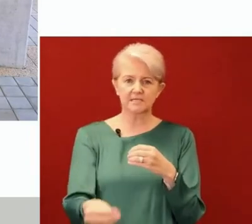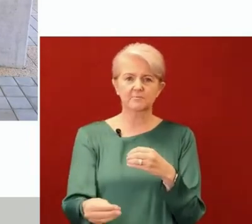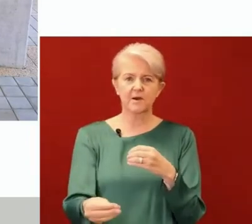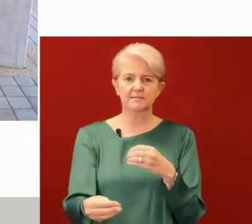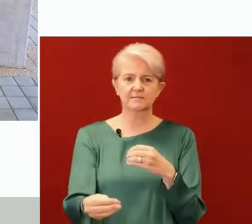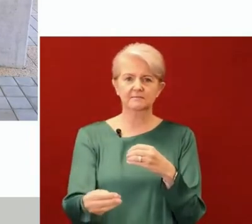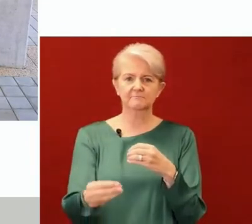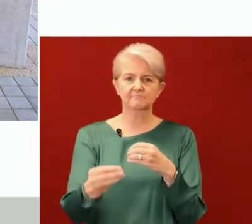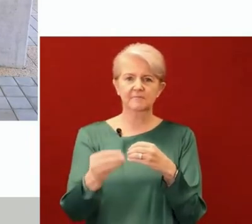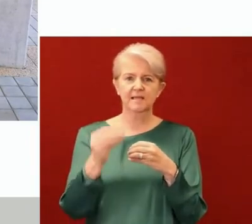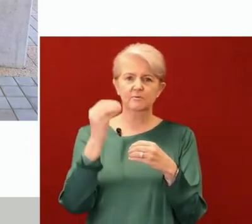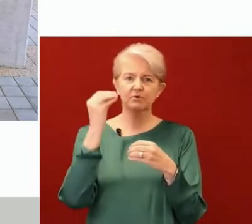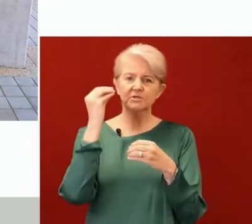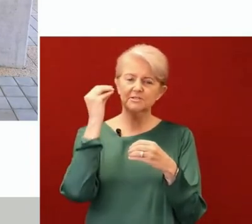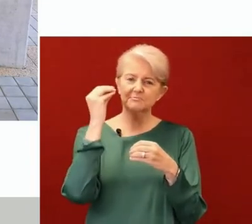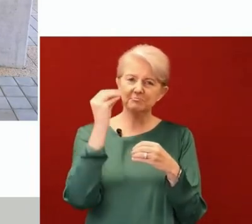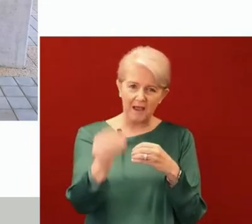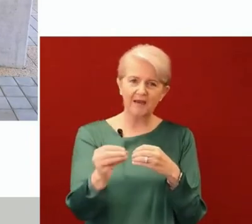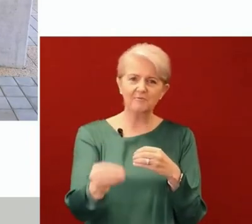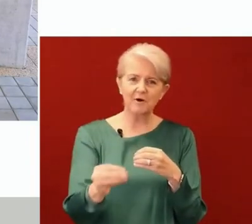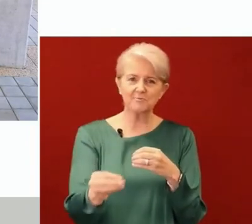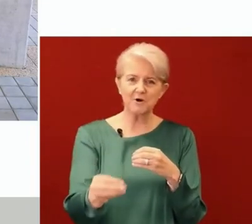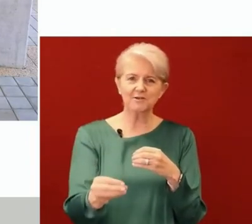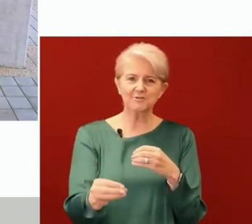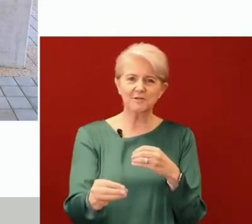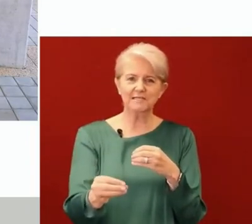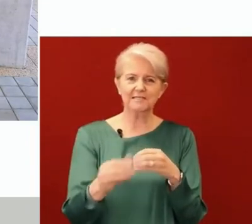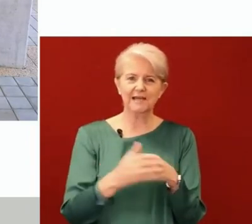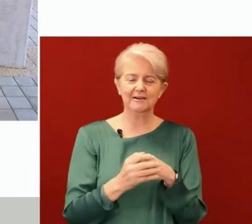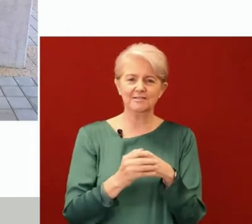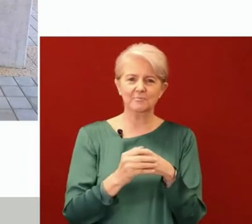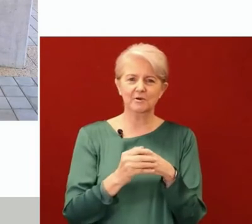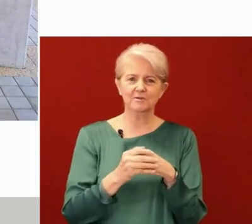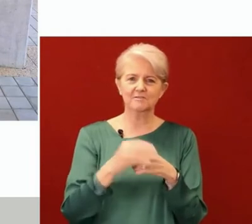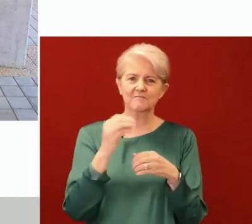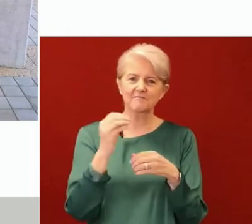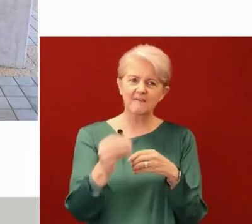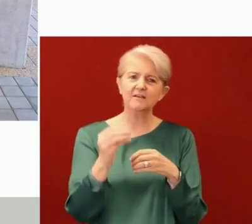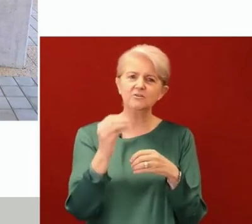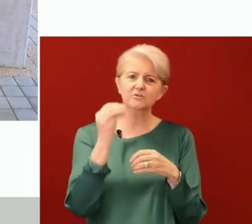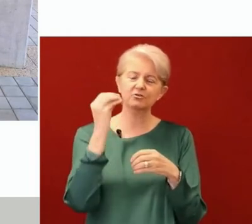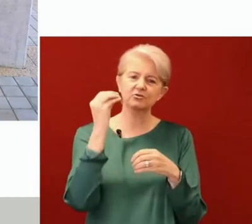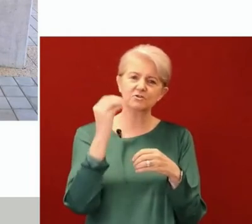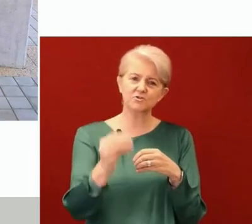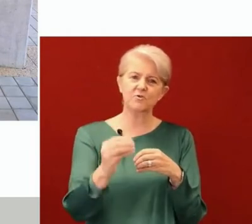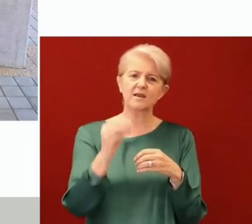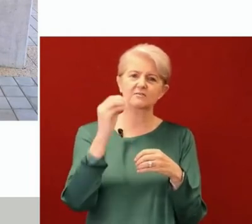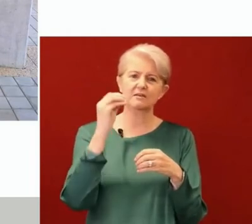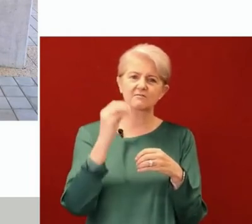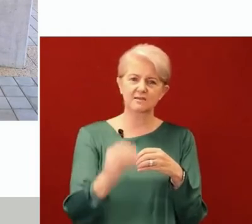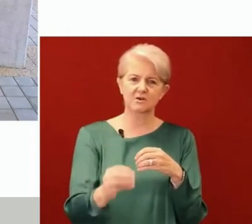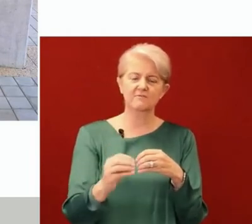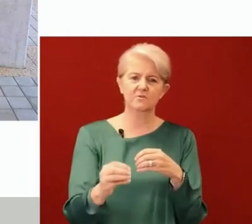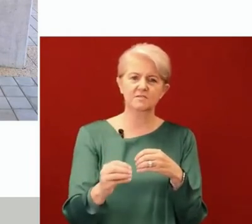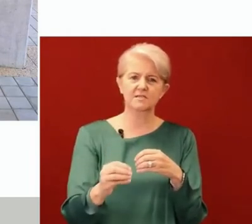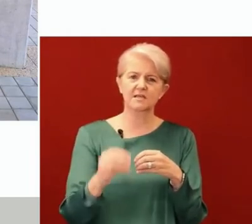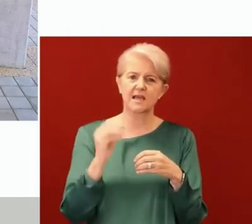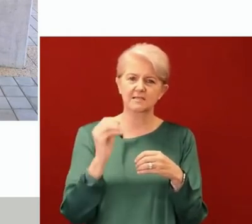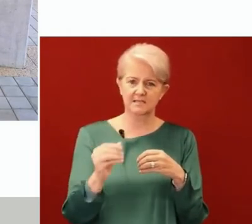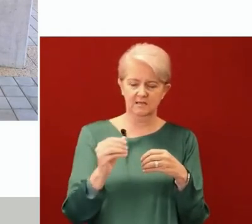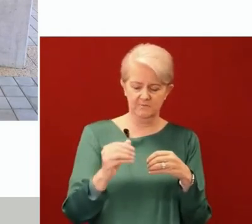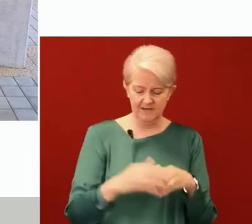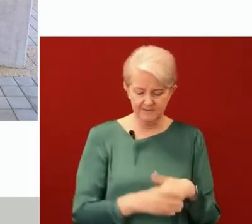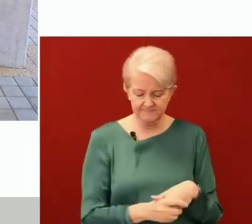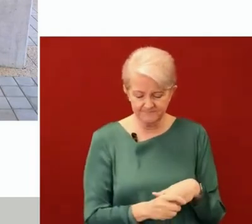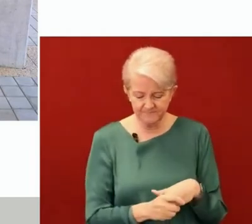should be celebrated, which is part of what I'm trying to do here today, I suppose. Value the strength in that diversity